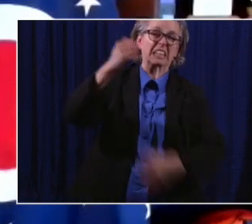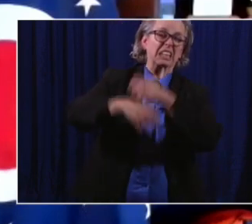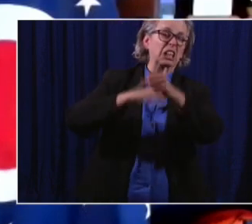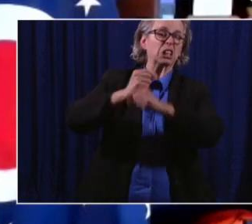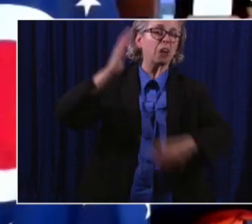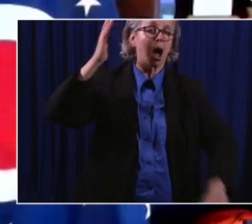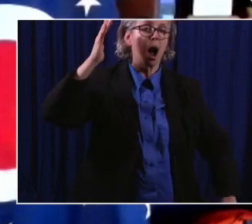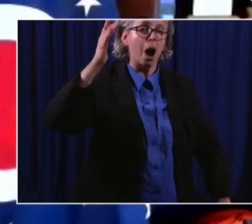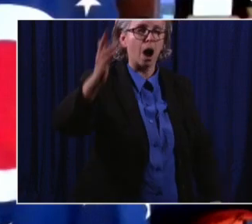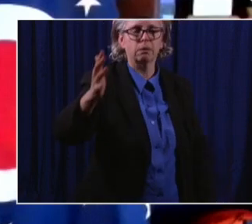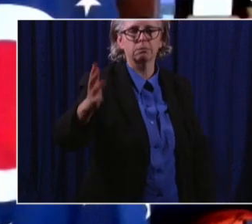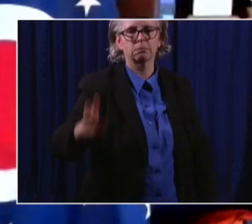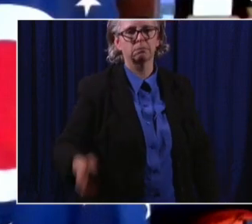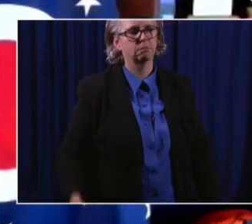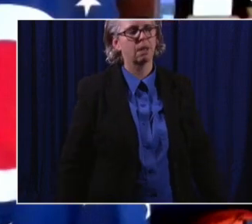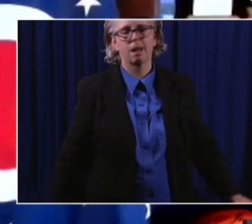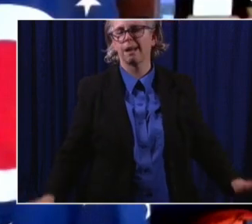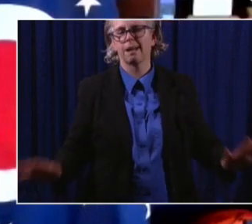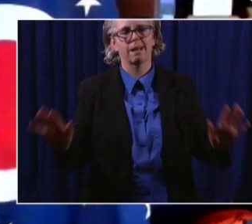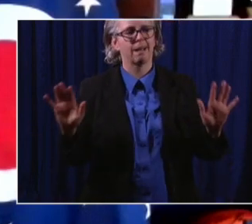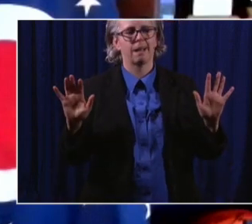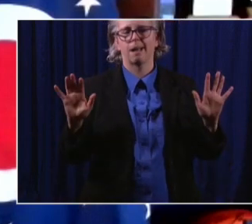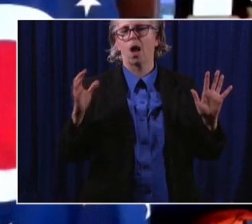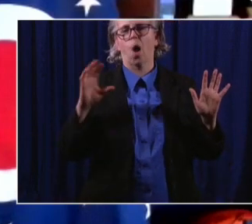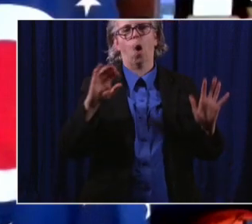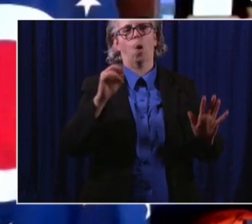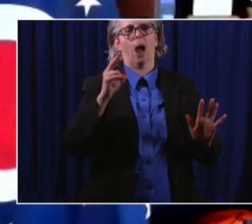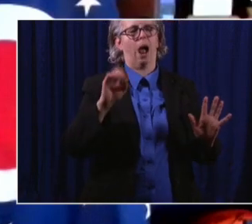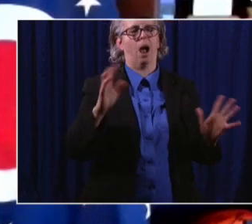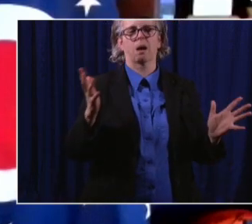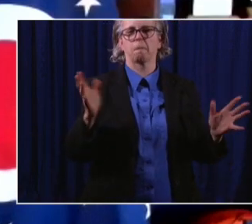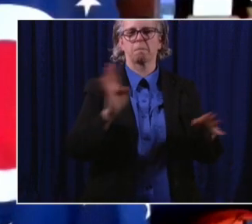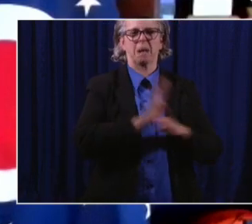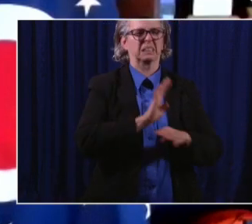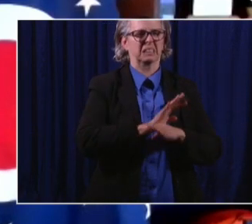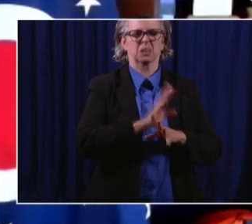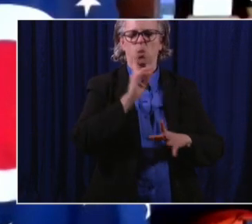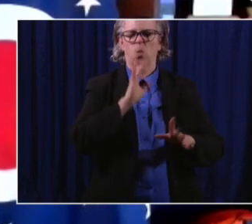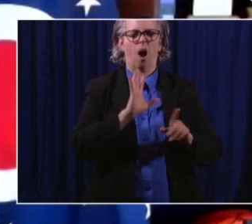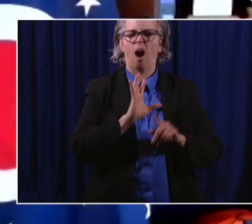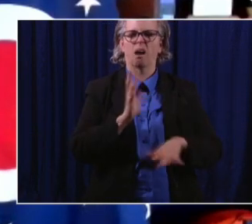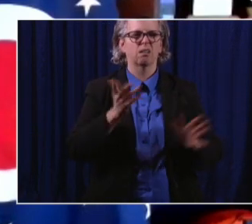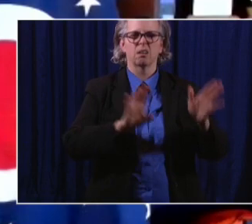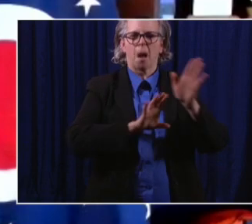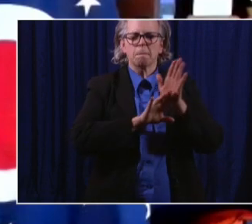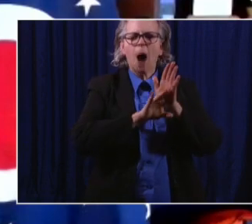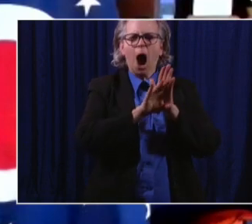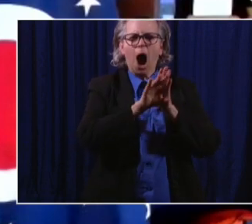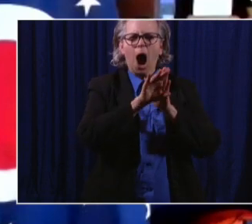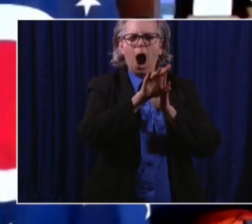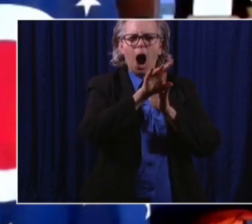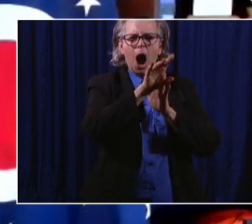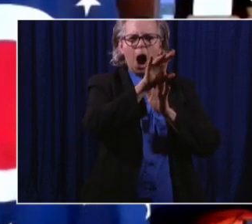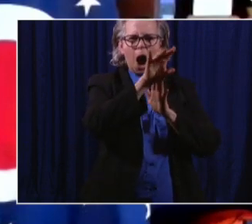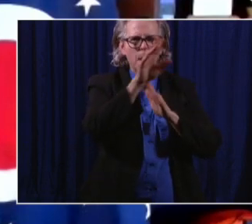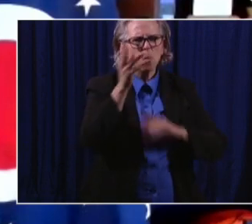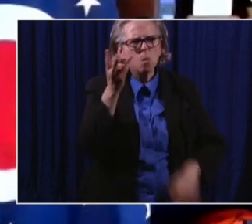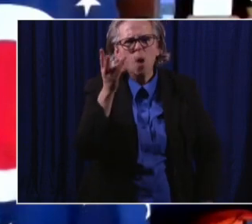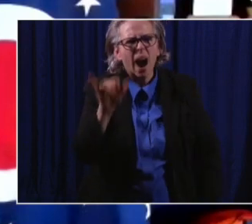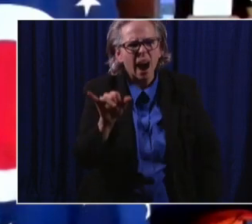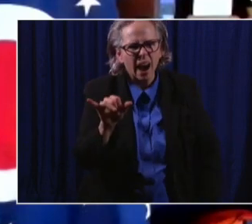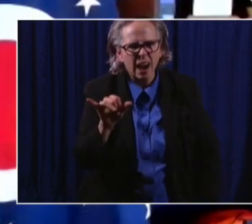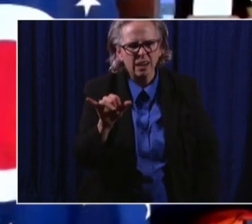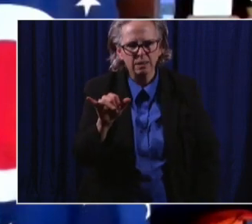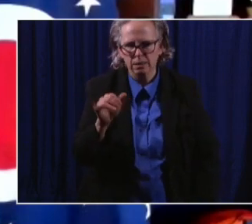that we're all proud of in Ohio that is the result of the intellectual property that's sitting on the shelf somewhere right now at one of